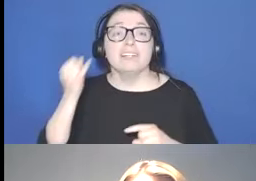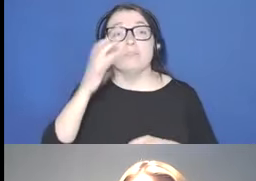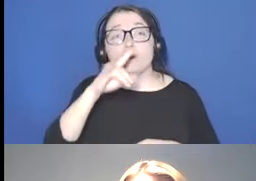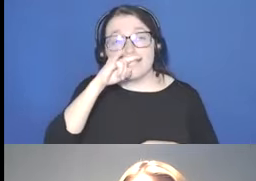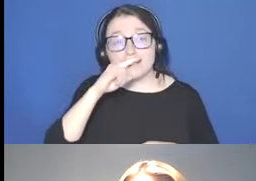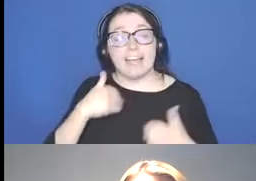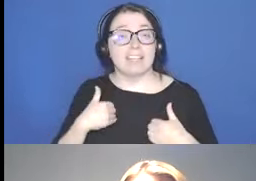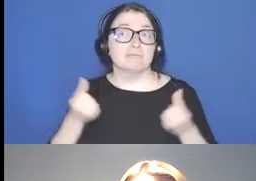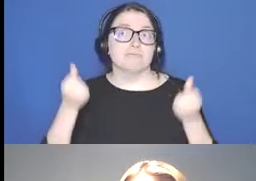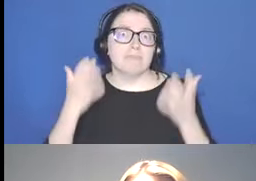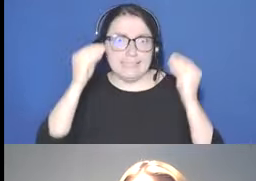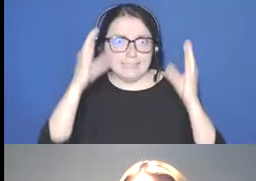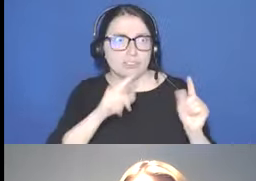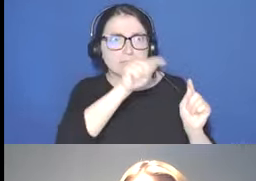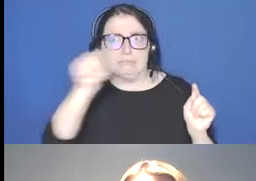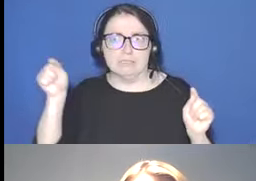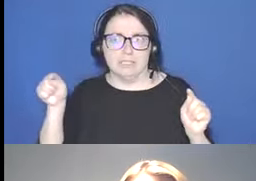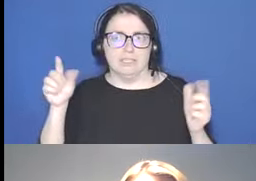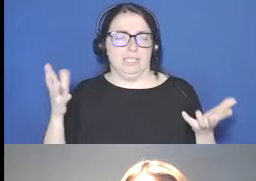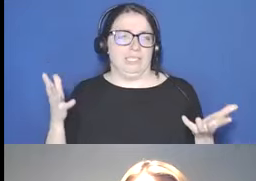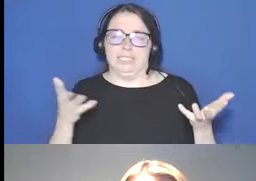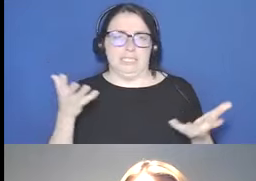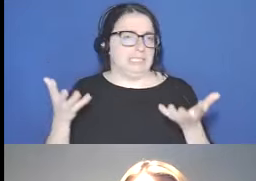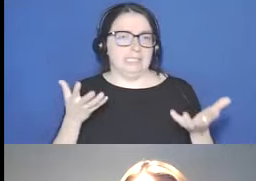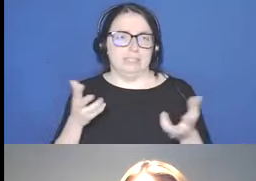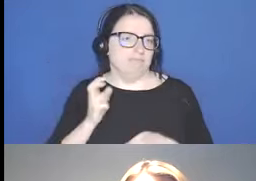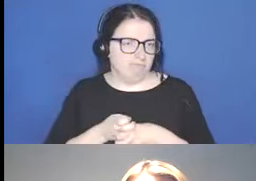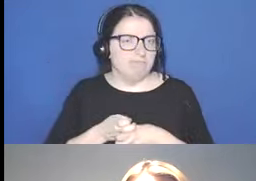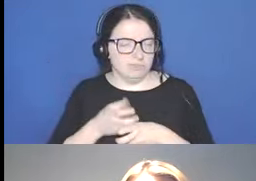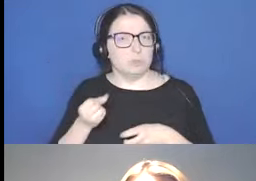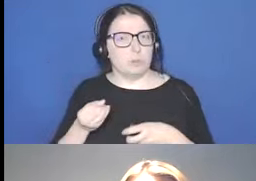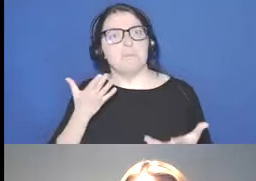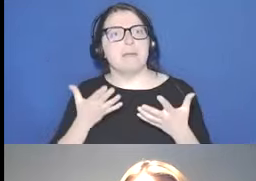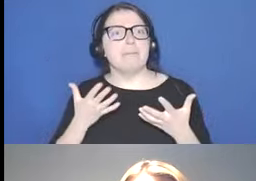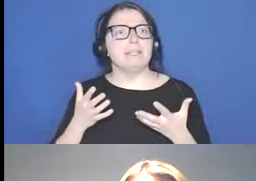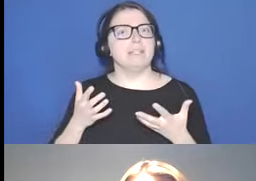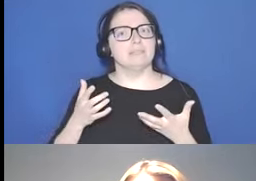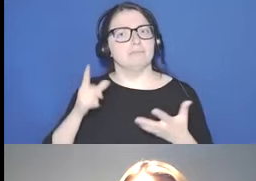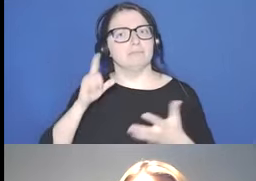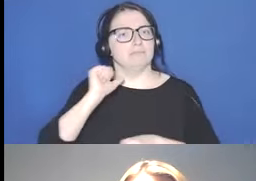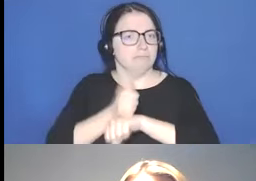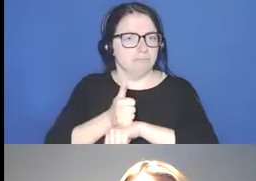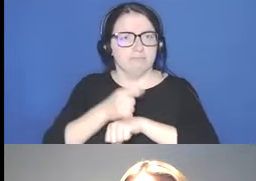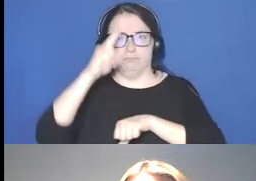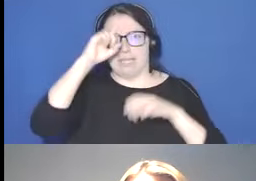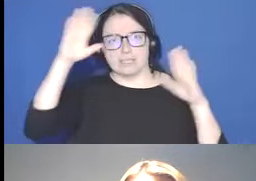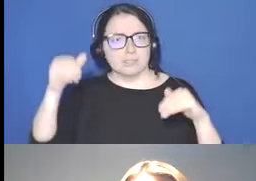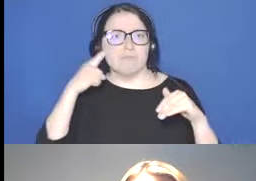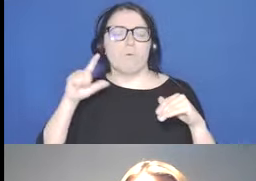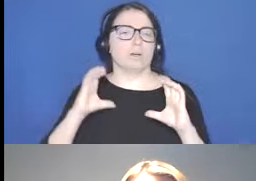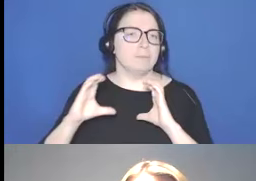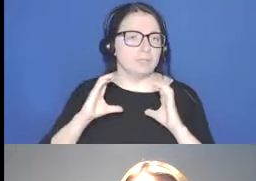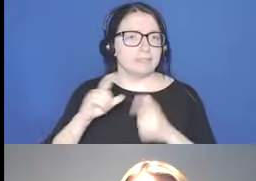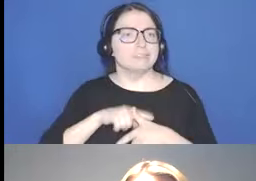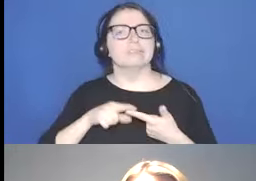up a notebook system and expectations from the school and from you about communication and